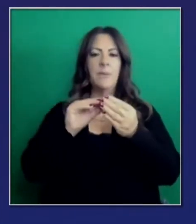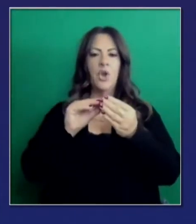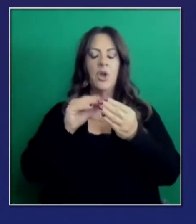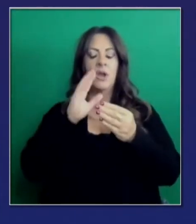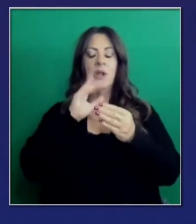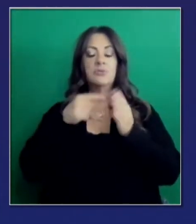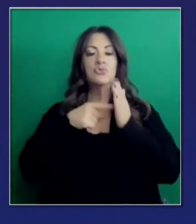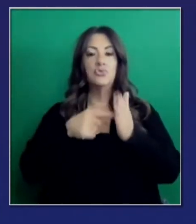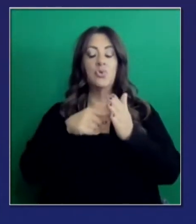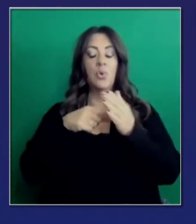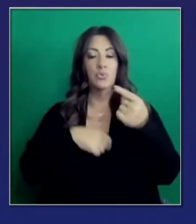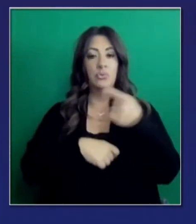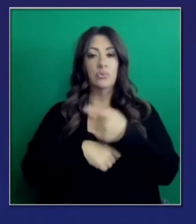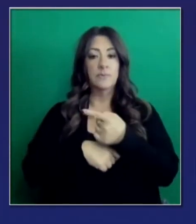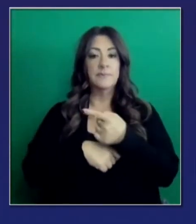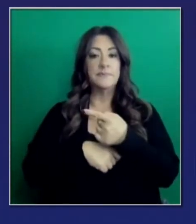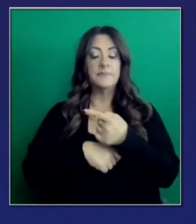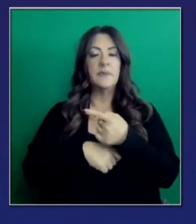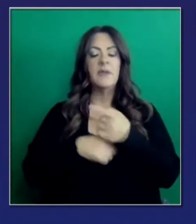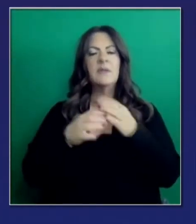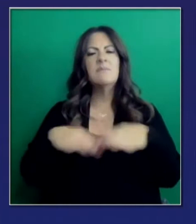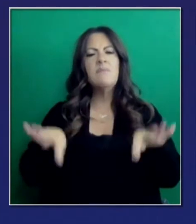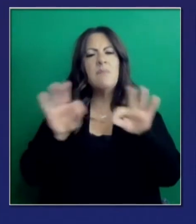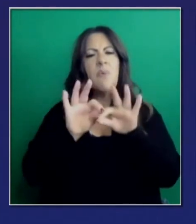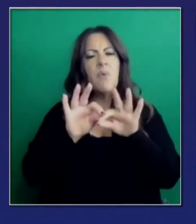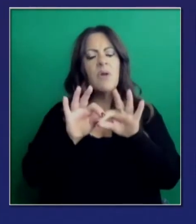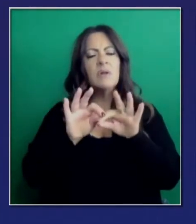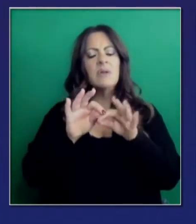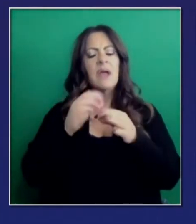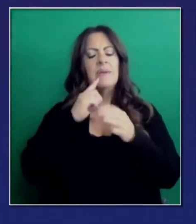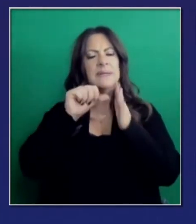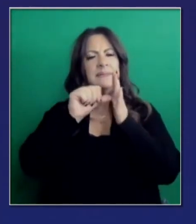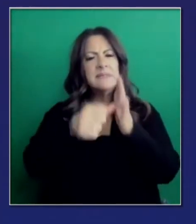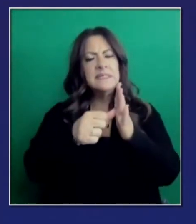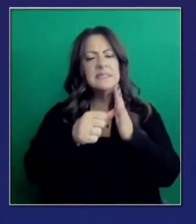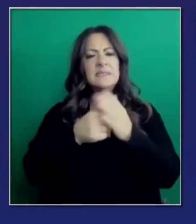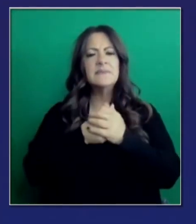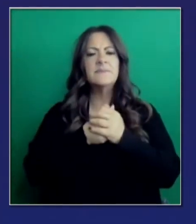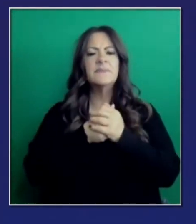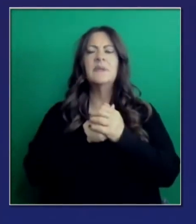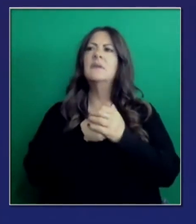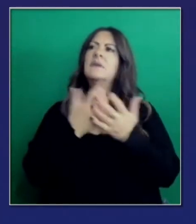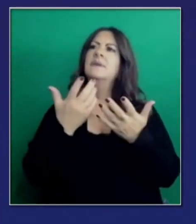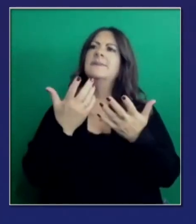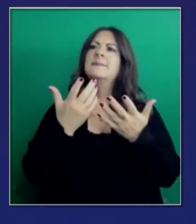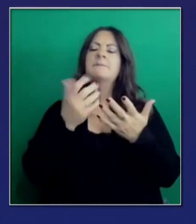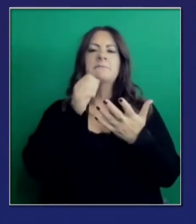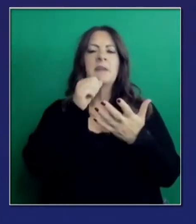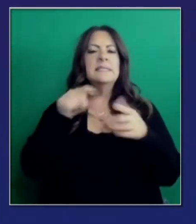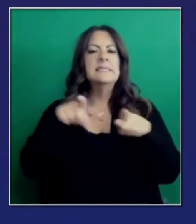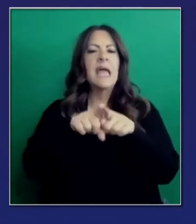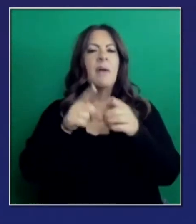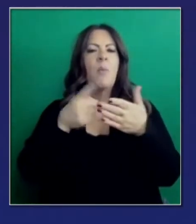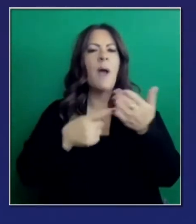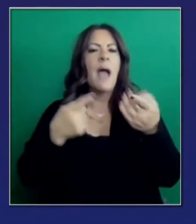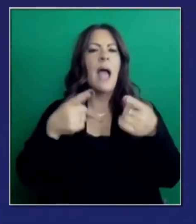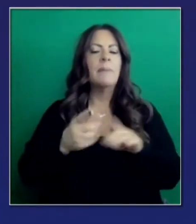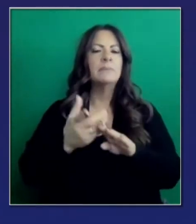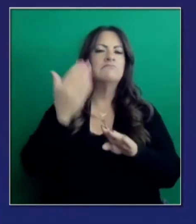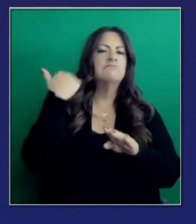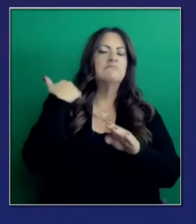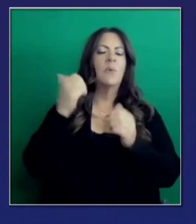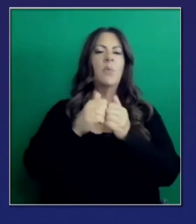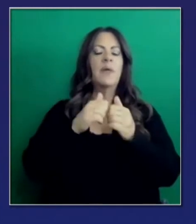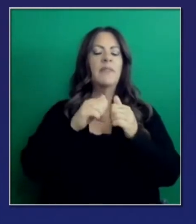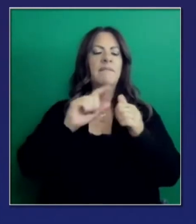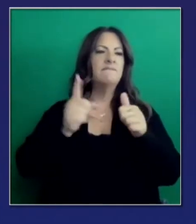getting going. I've made this point over and over and over again. It's a flywheel, not dissimilar to what happened in the beginning here in California with the testing, but you can